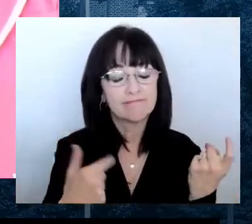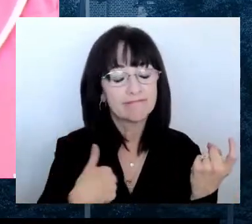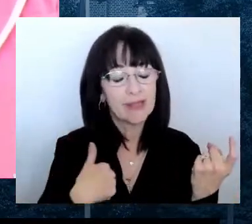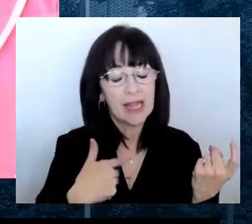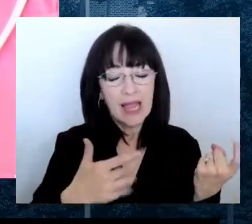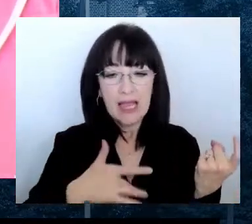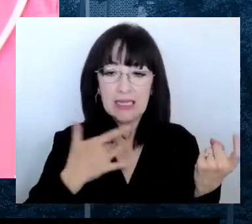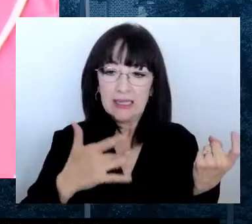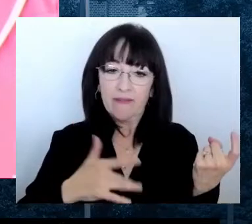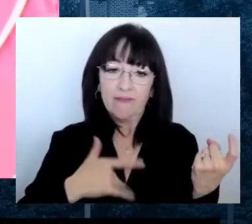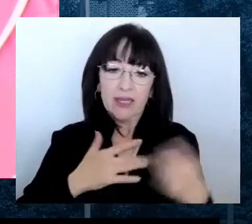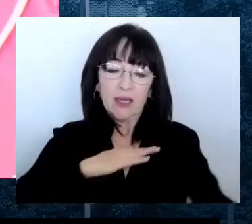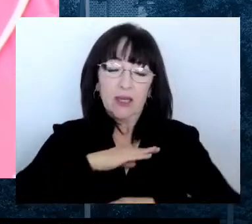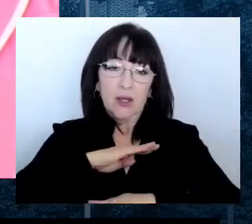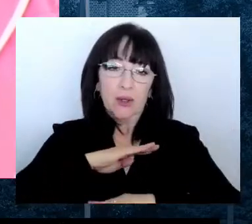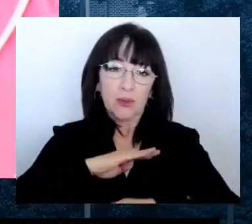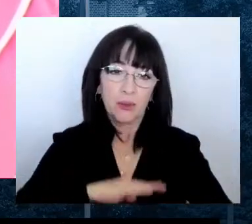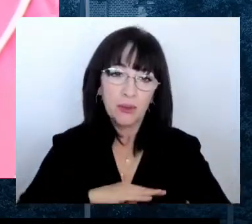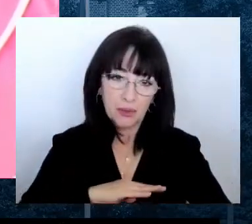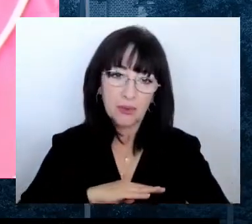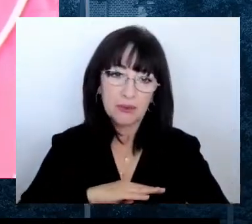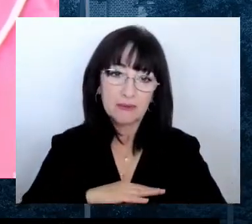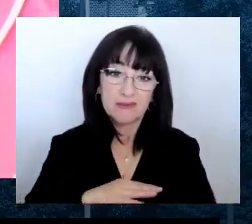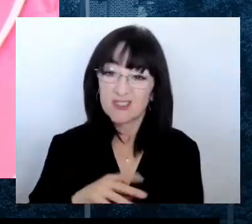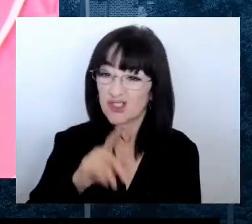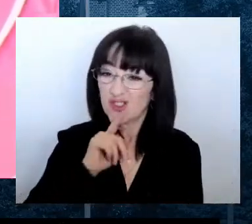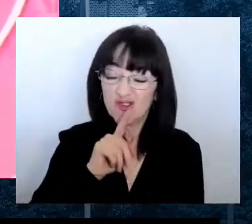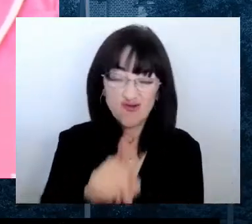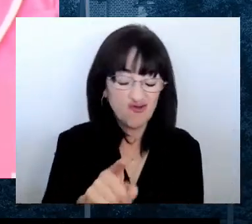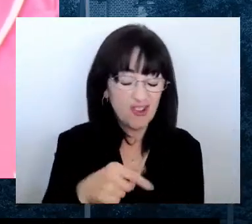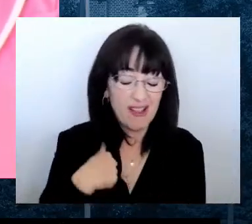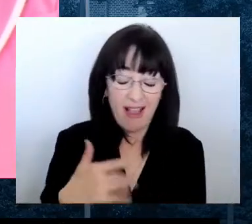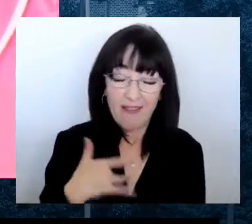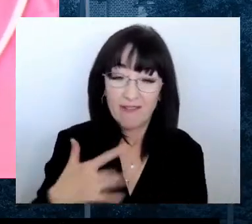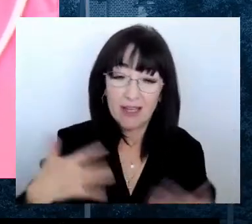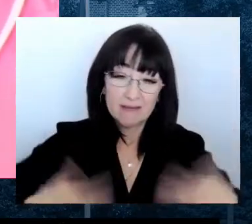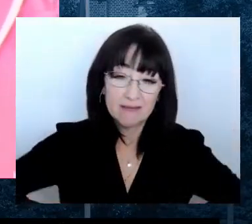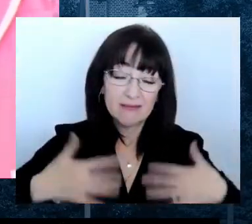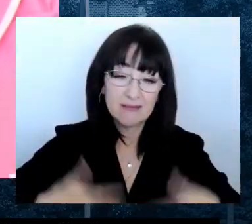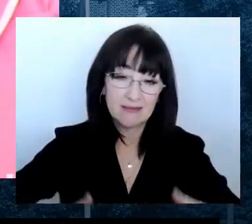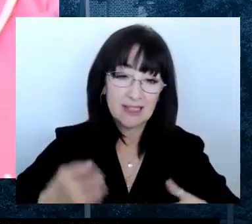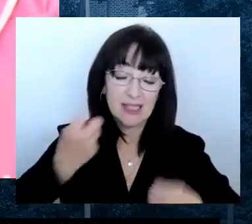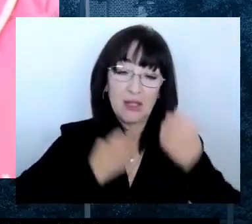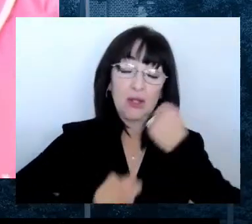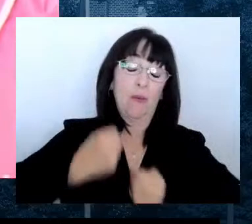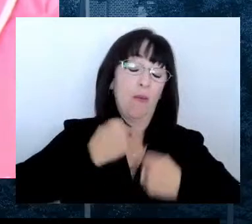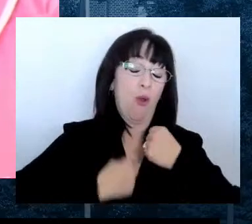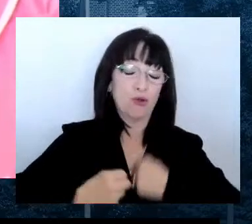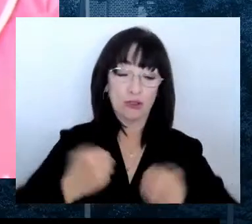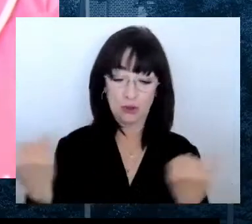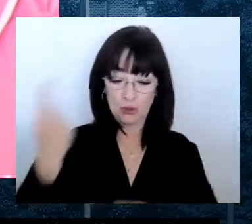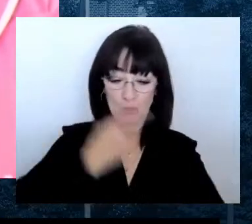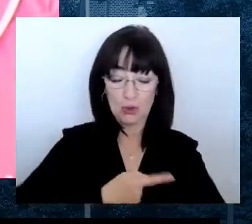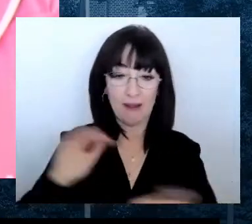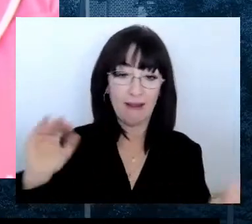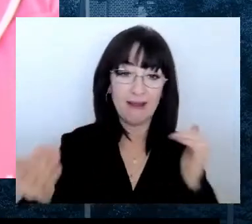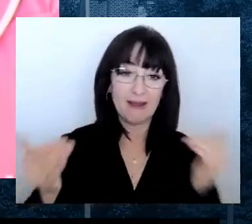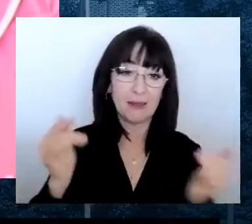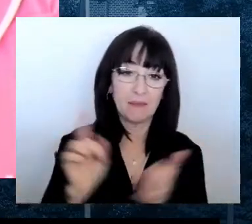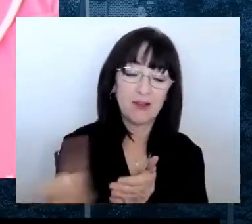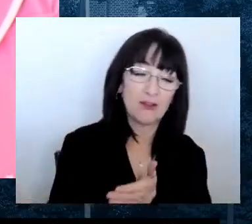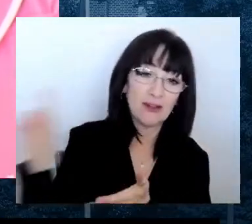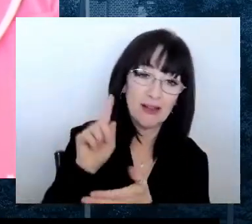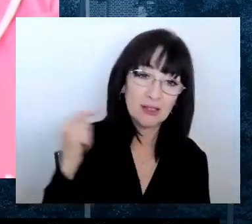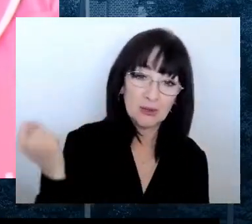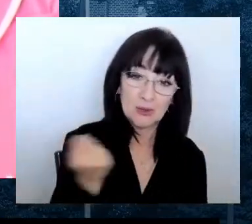And I have to be honest, I'm actually more overcome with emotion today than I was last Tuesday.